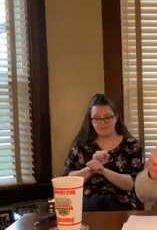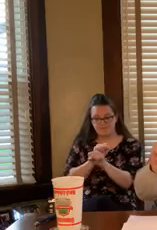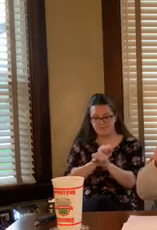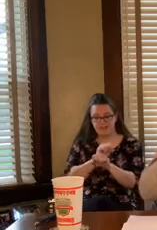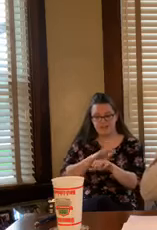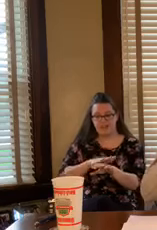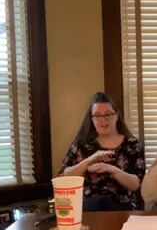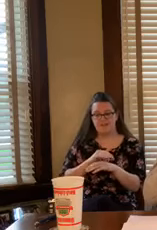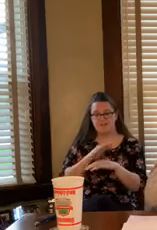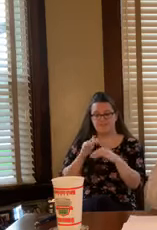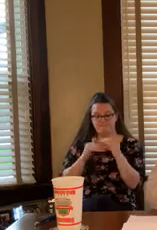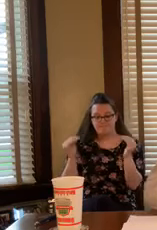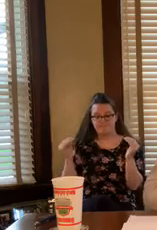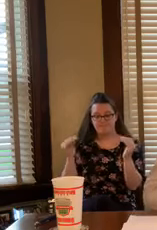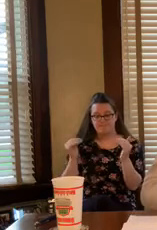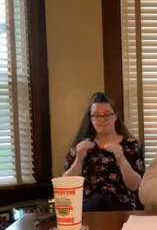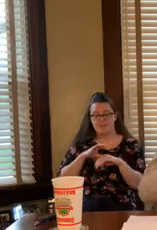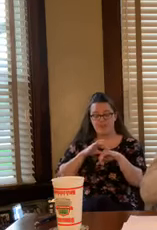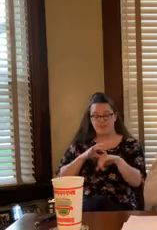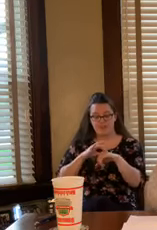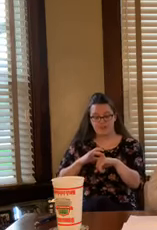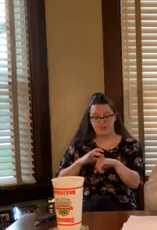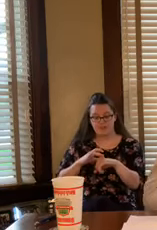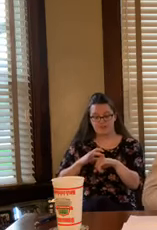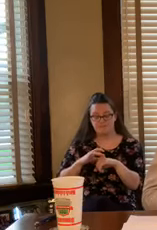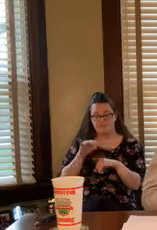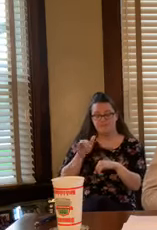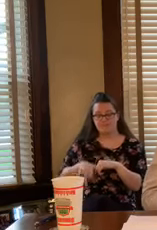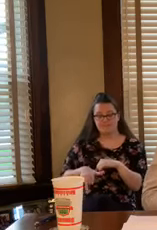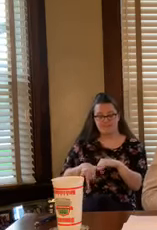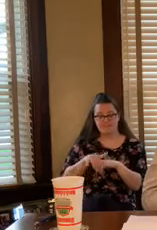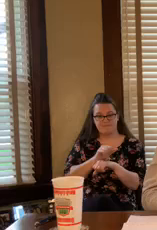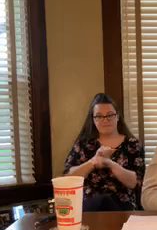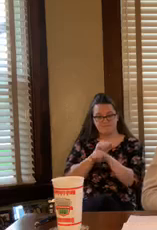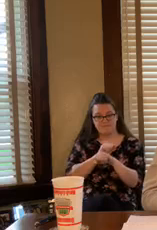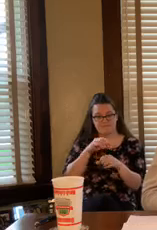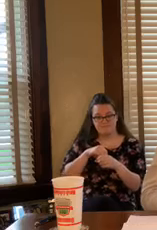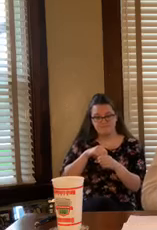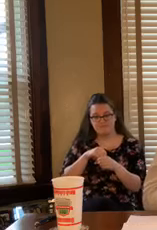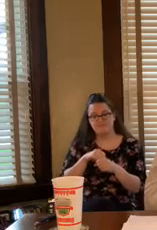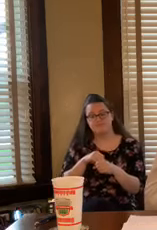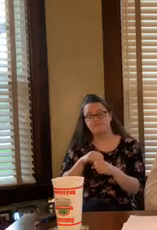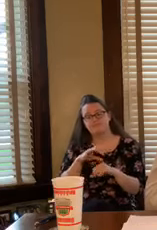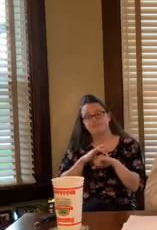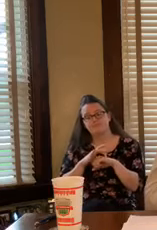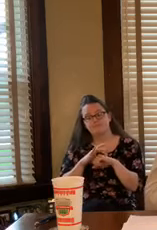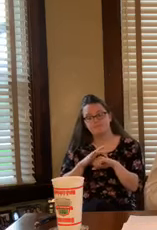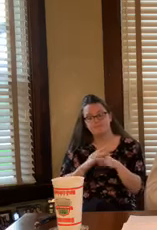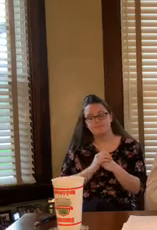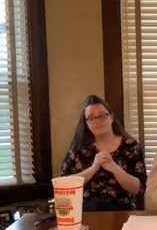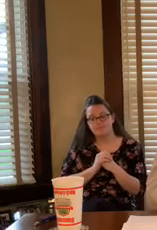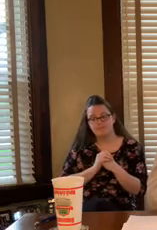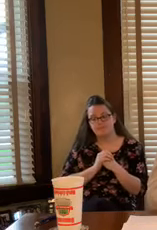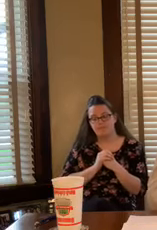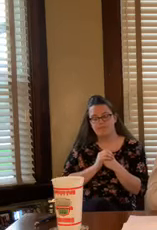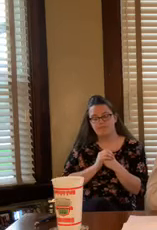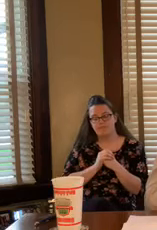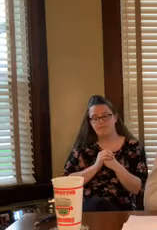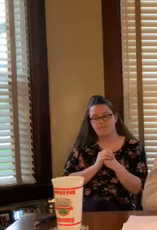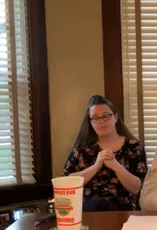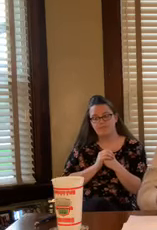And whatsoever thou shalt loose on earth shall be loosed in heaven." Verse 20 says, "Then charged he," Jesus,